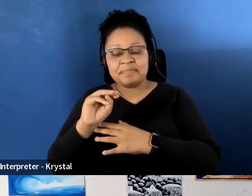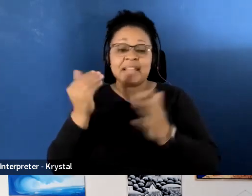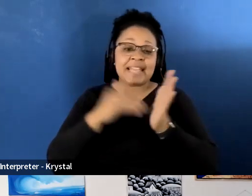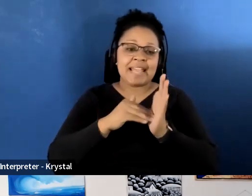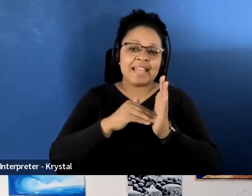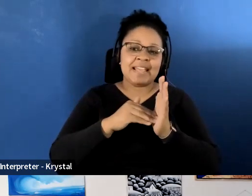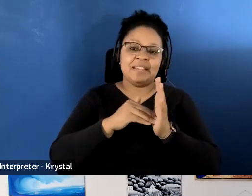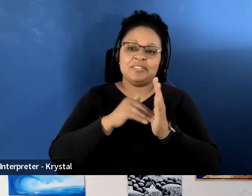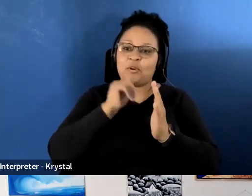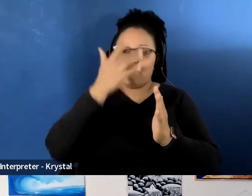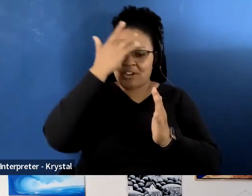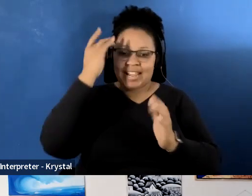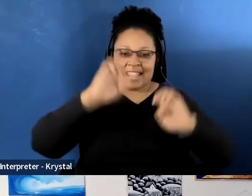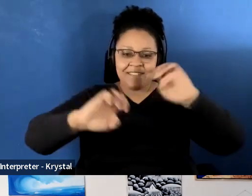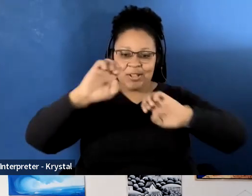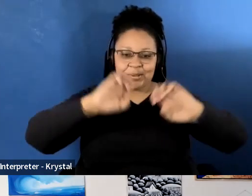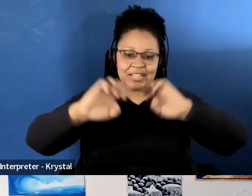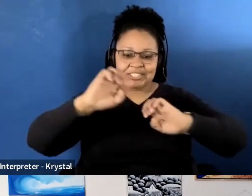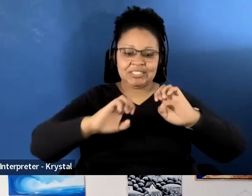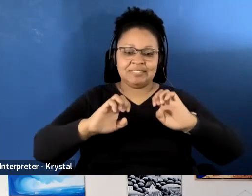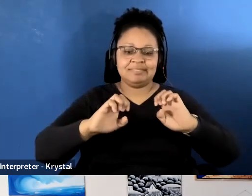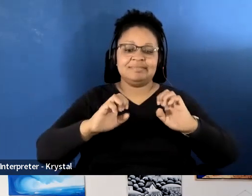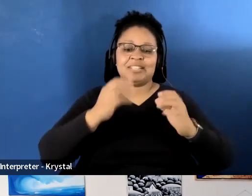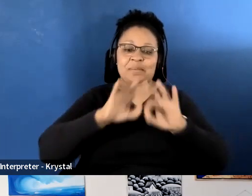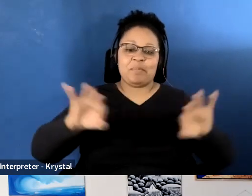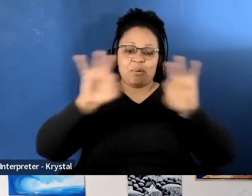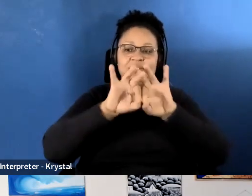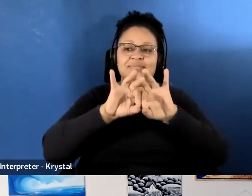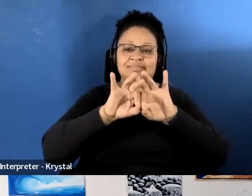again, do not forget your evaluations. They're so important to us.